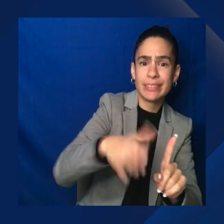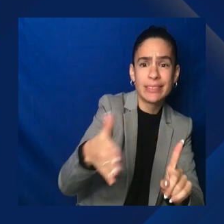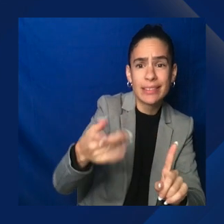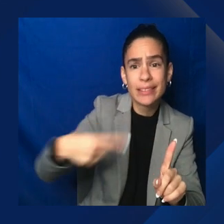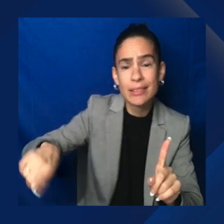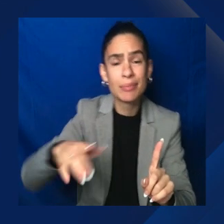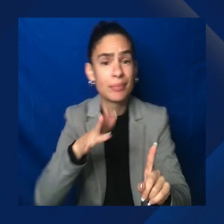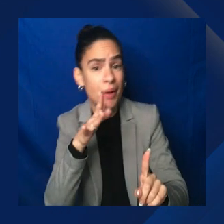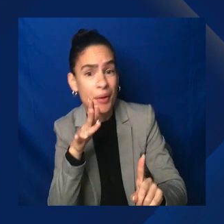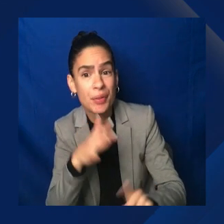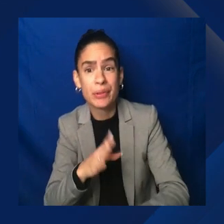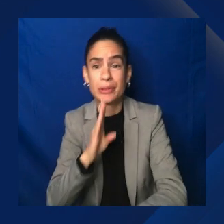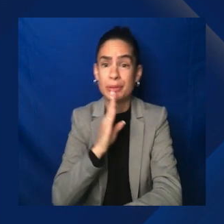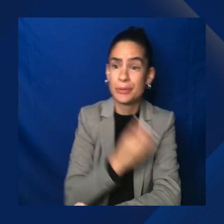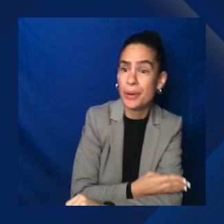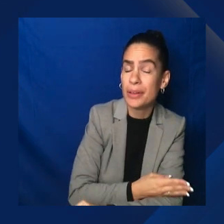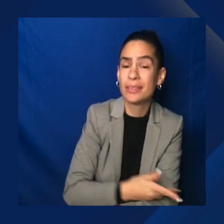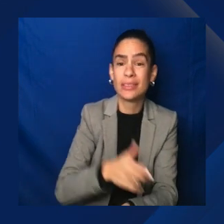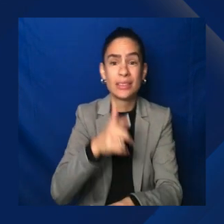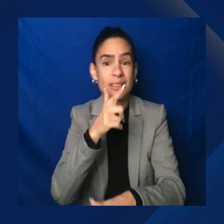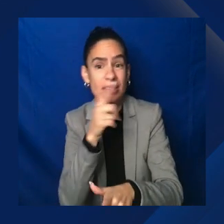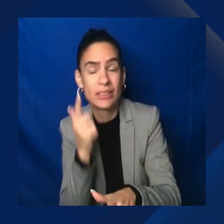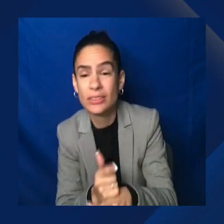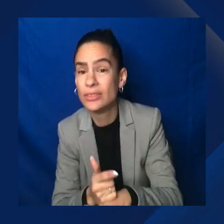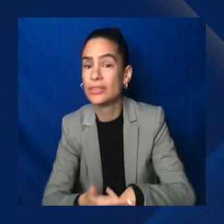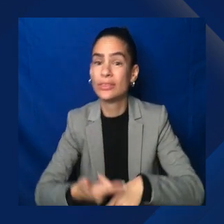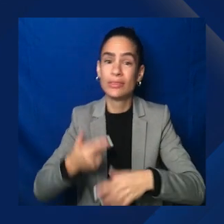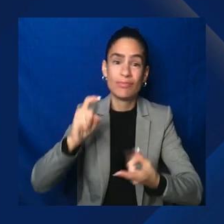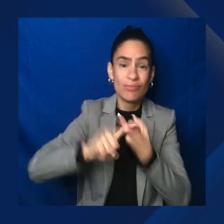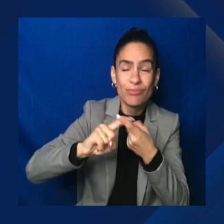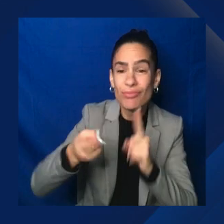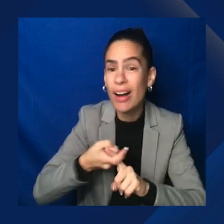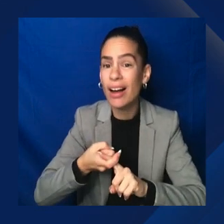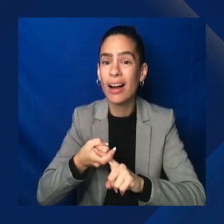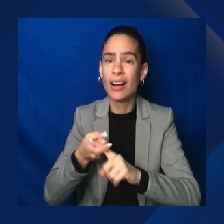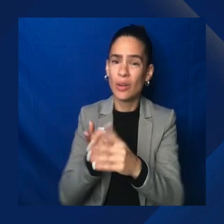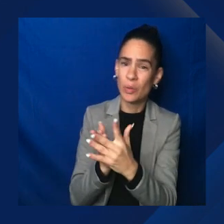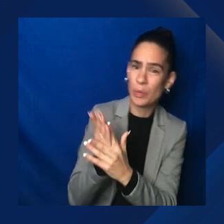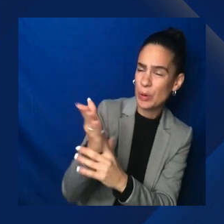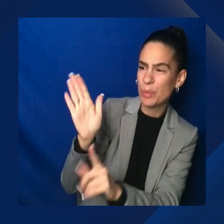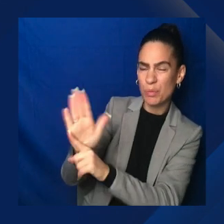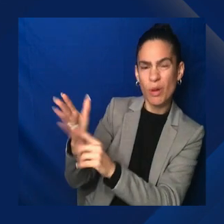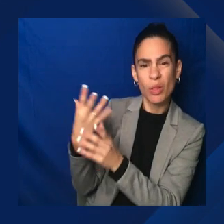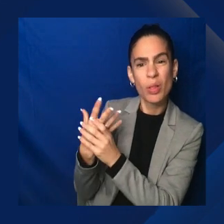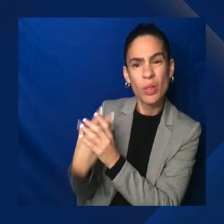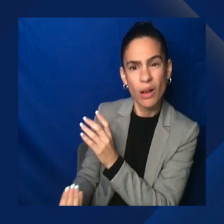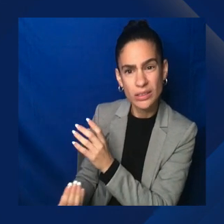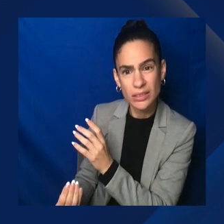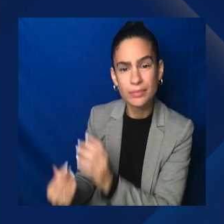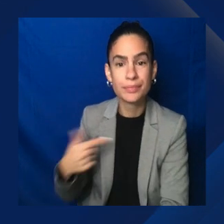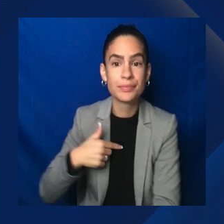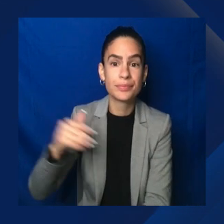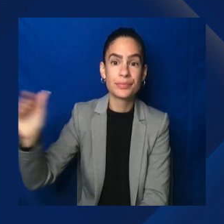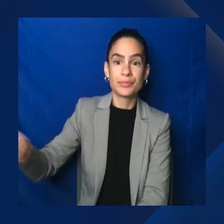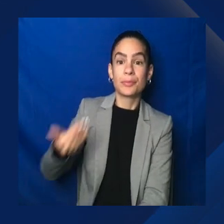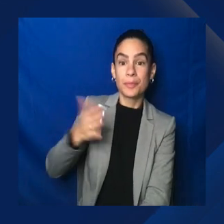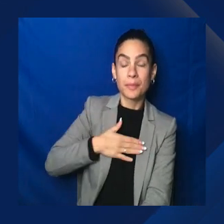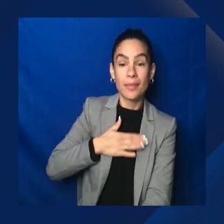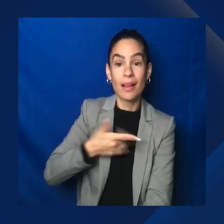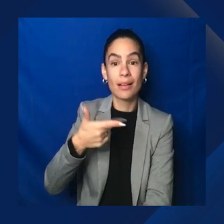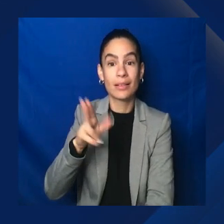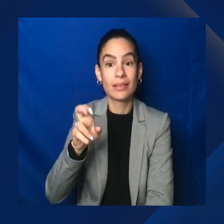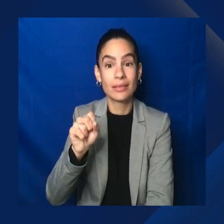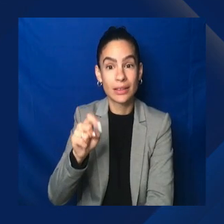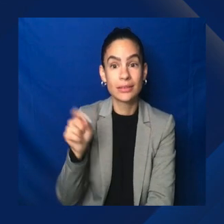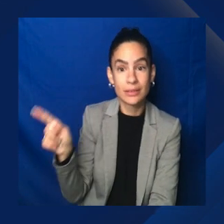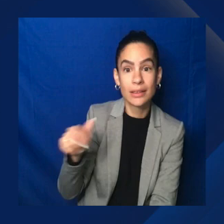causes. I'm so pleased now to introduce my guest today, Dr. Ann Newman, a board-certified specialist